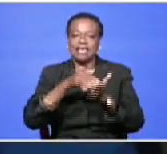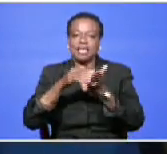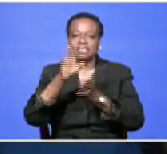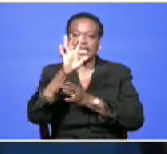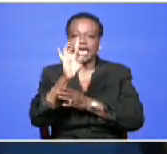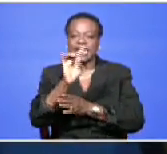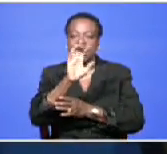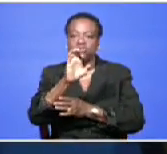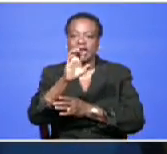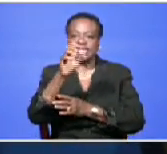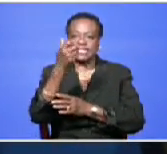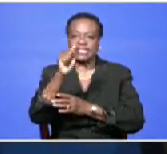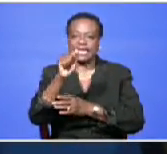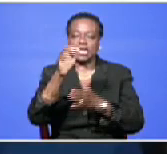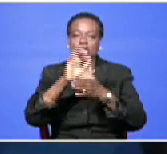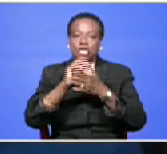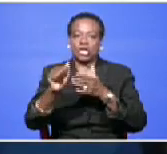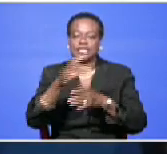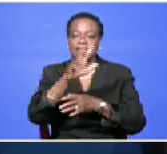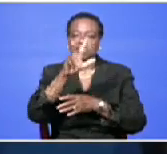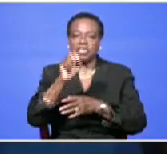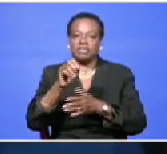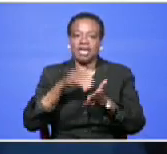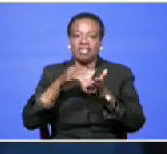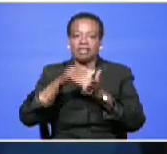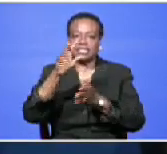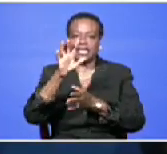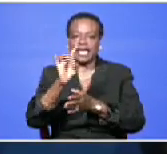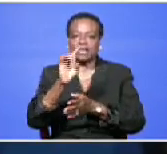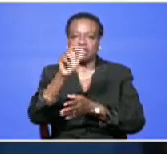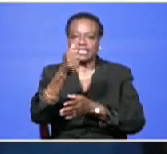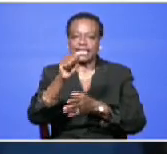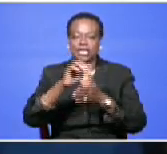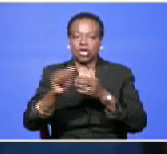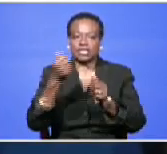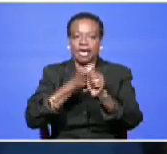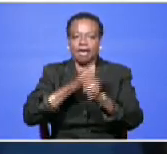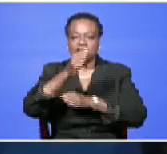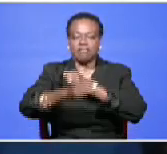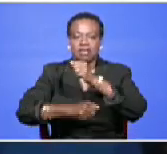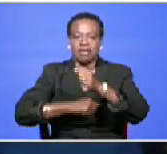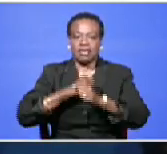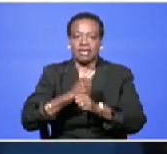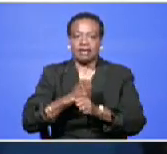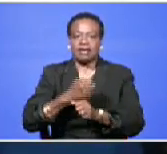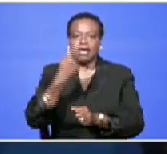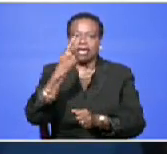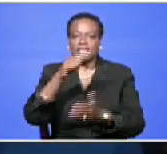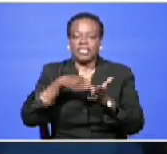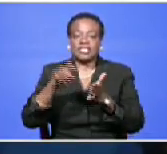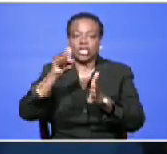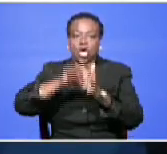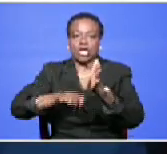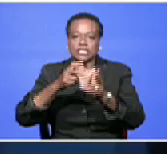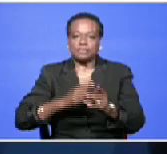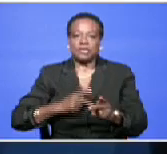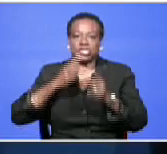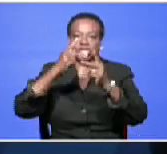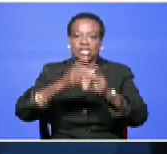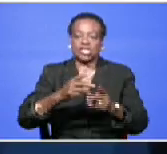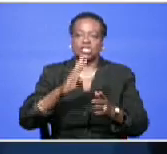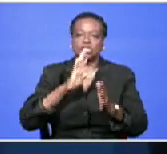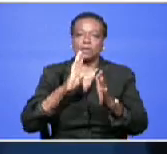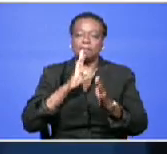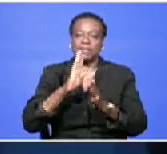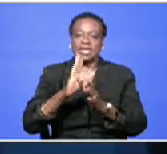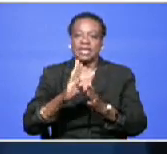$26,810 and $30,810 annually. This cost is projected to be between